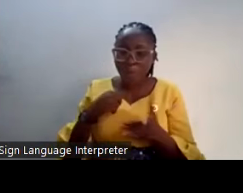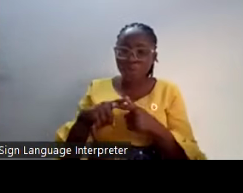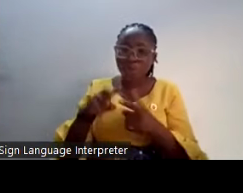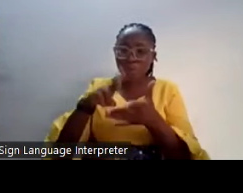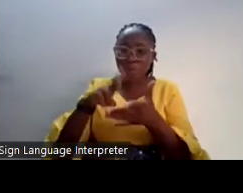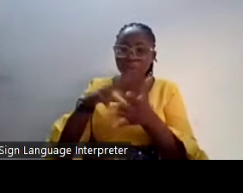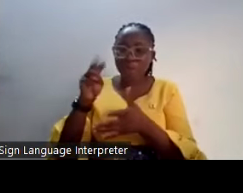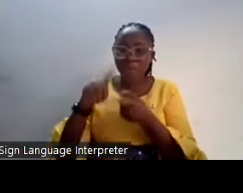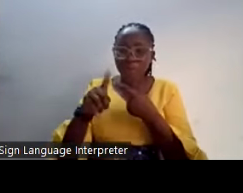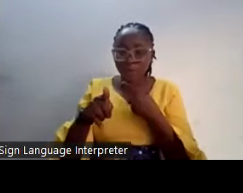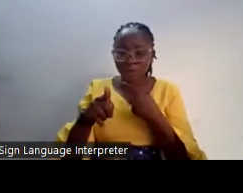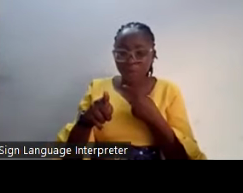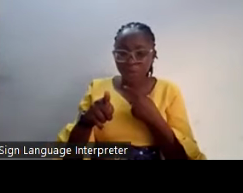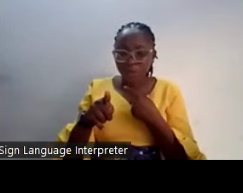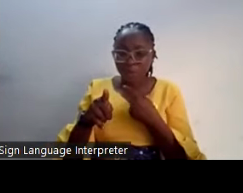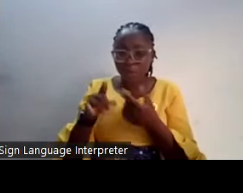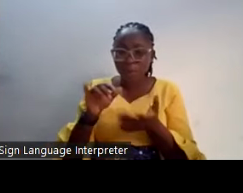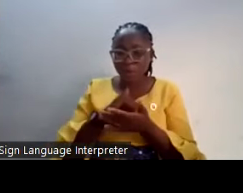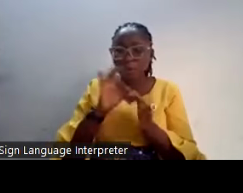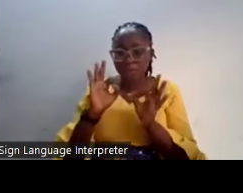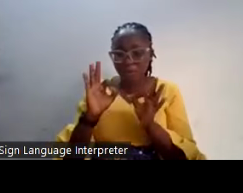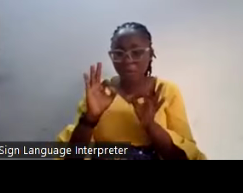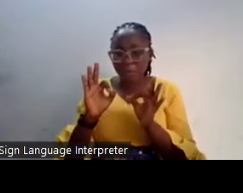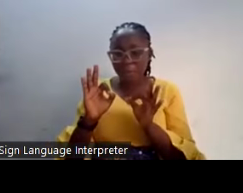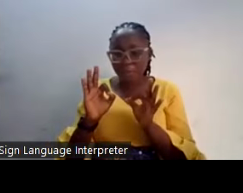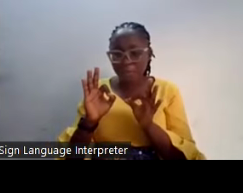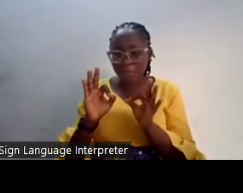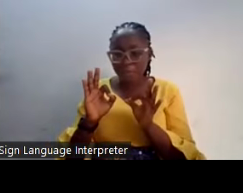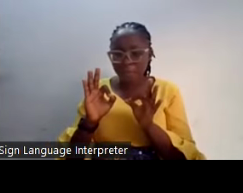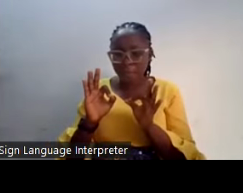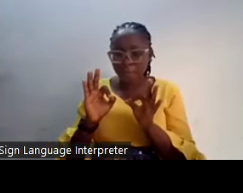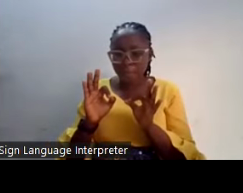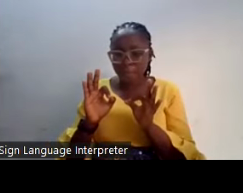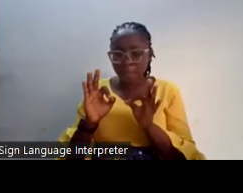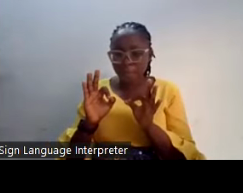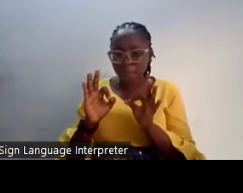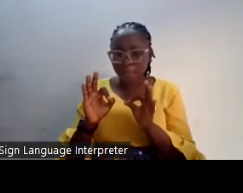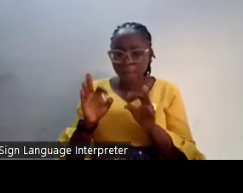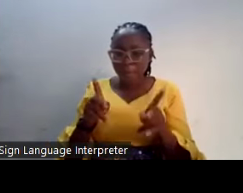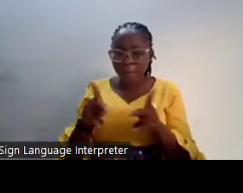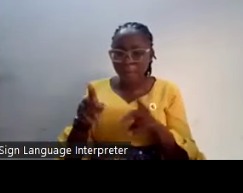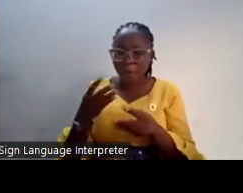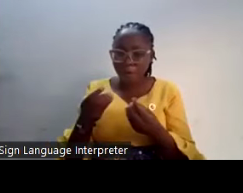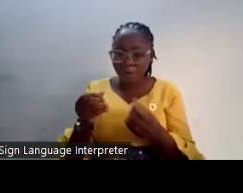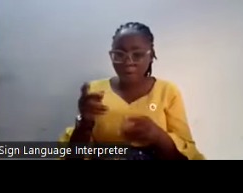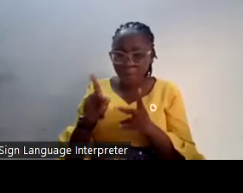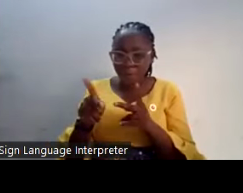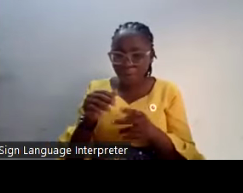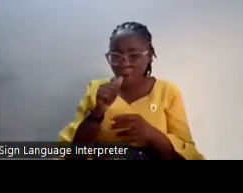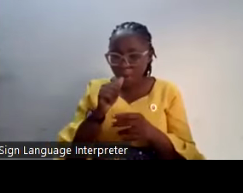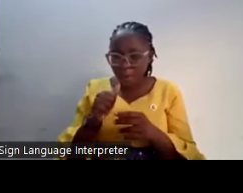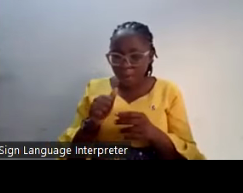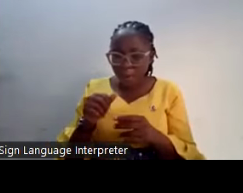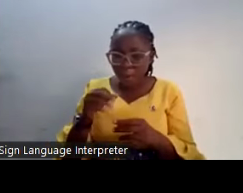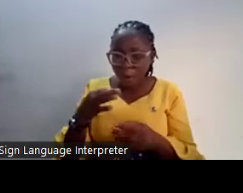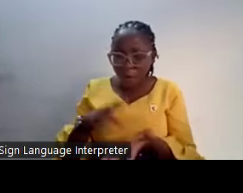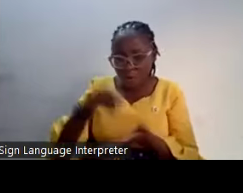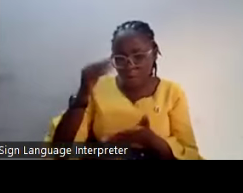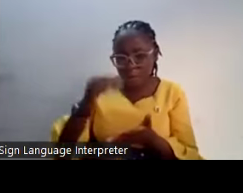out? No, that's all right. That's Okay. all right. Okay. Simply means doing the performance of pupils and students in the various academics. It could